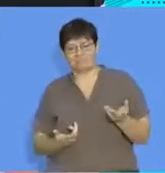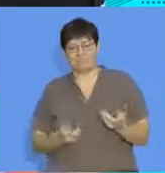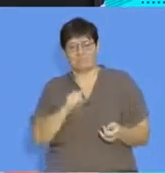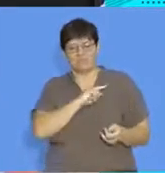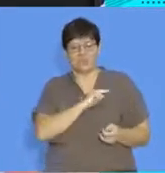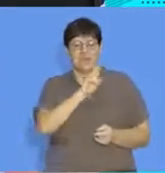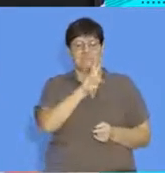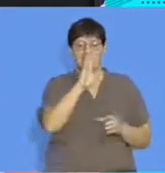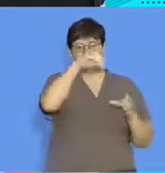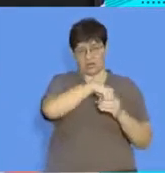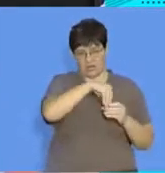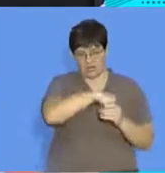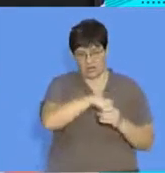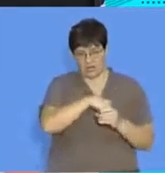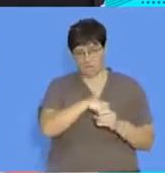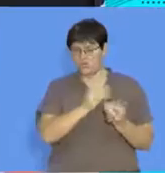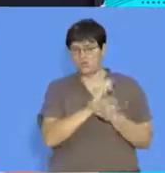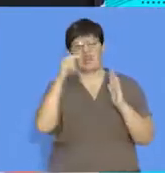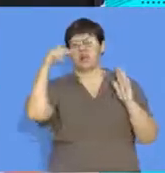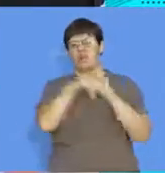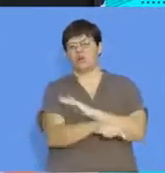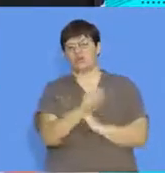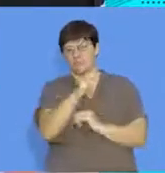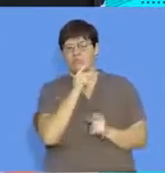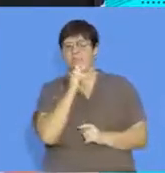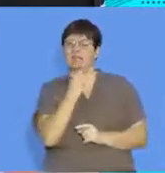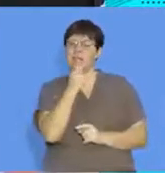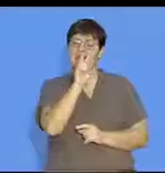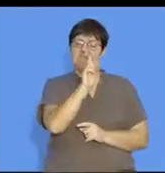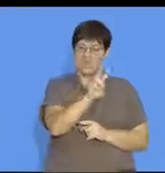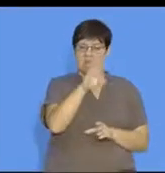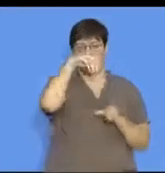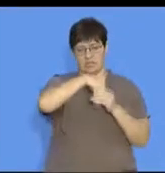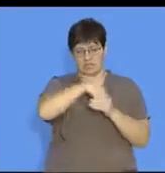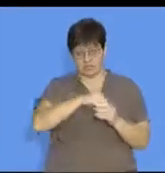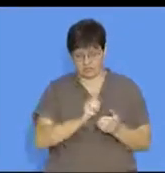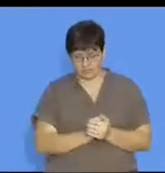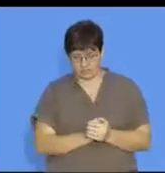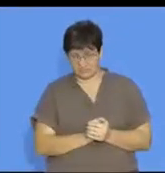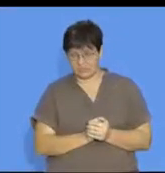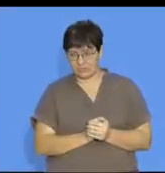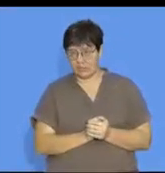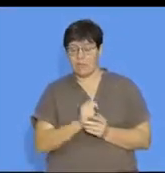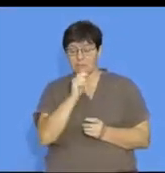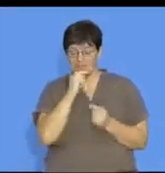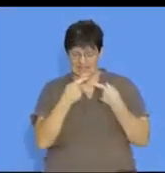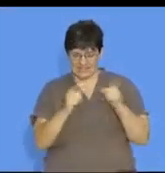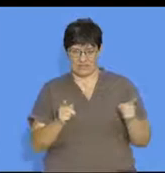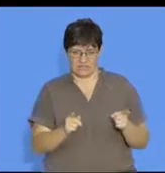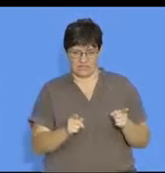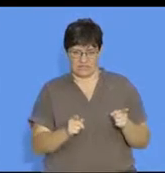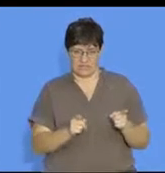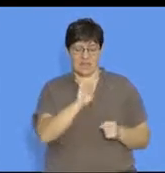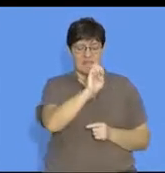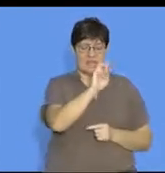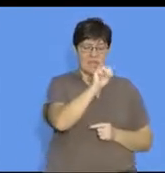internal instead of lost volts to refer to one and the same thing. Right, so the term lost volts is actually the difference, okay, between